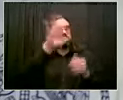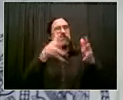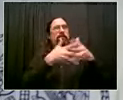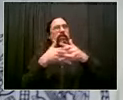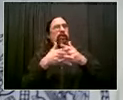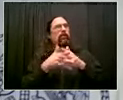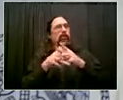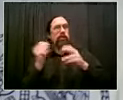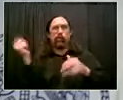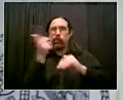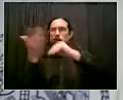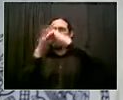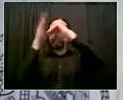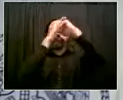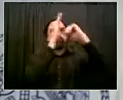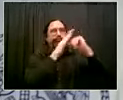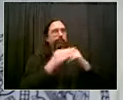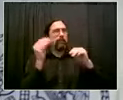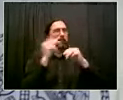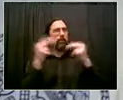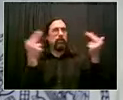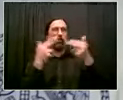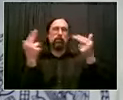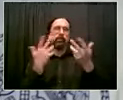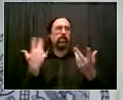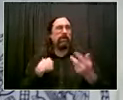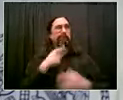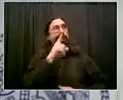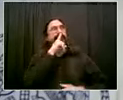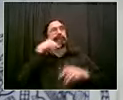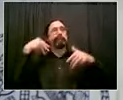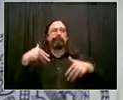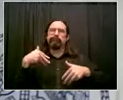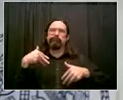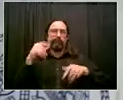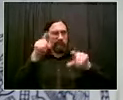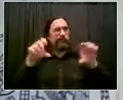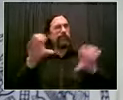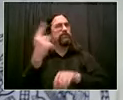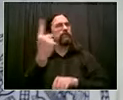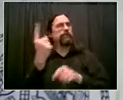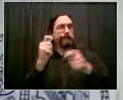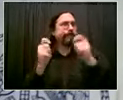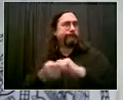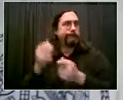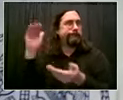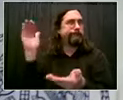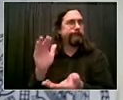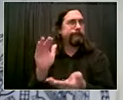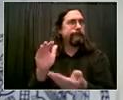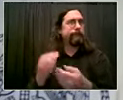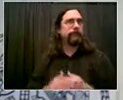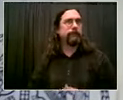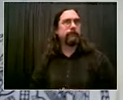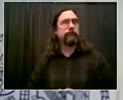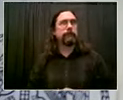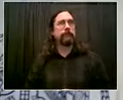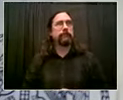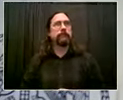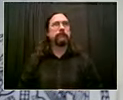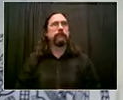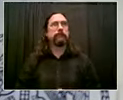legislature. Now, specifically, another area of concern, and I do not believe it will be acted on this week, but I think it can be acted on this year,